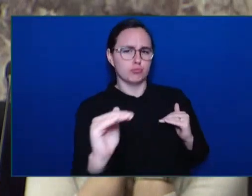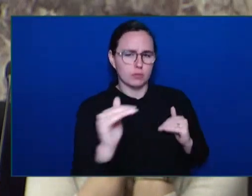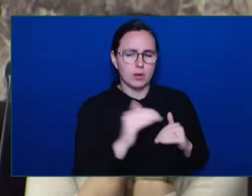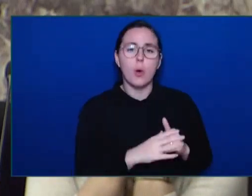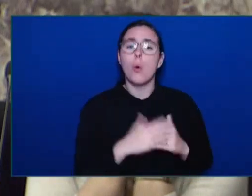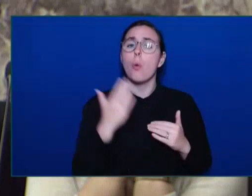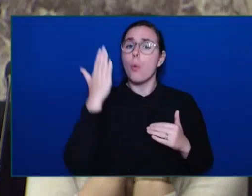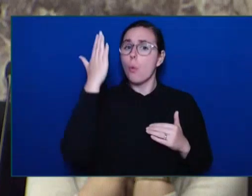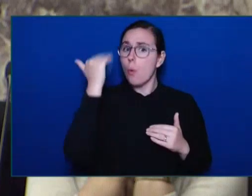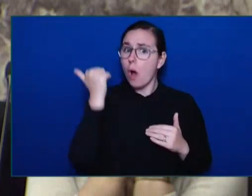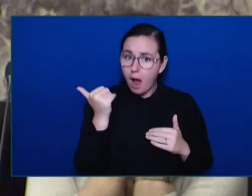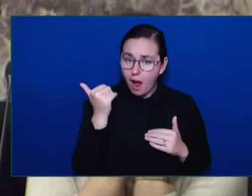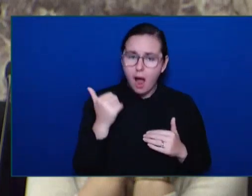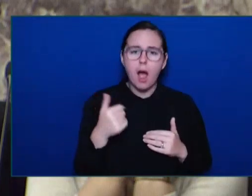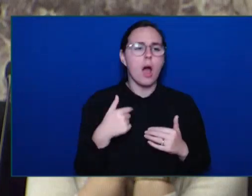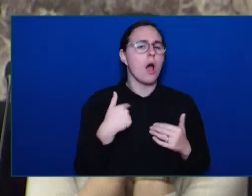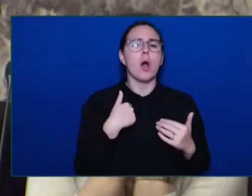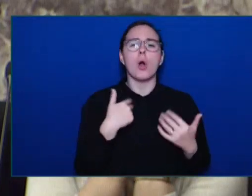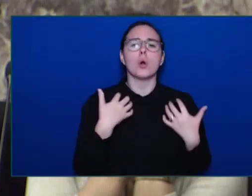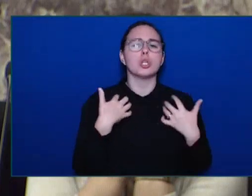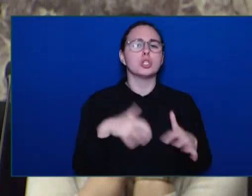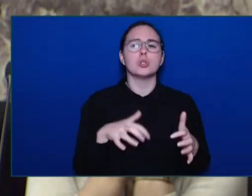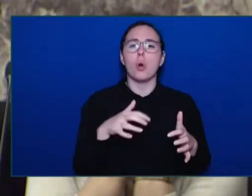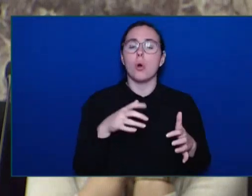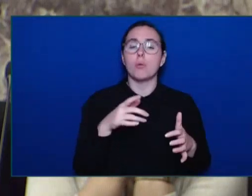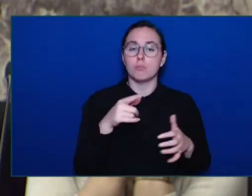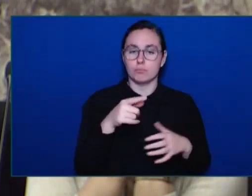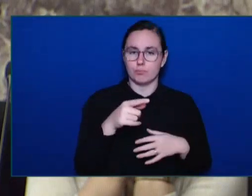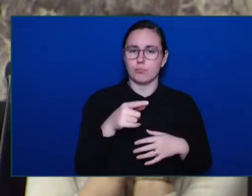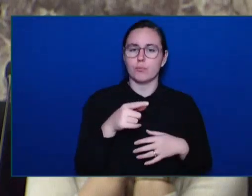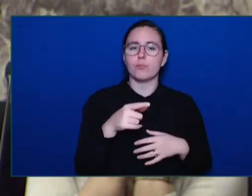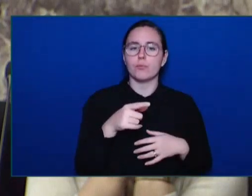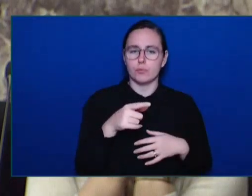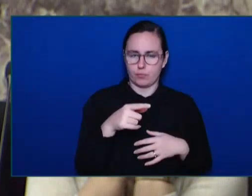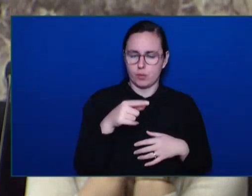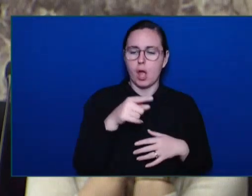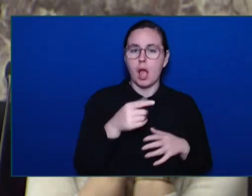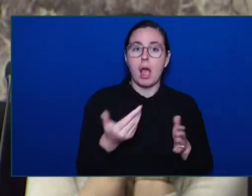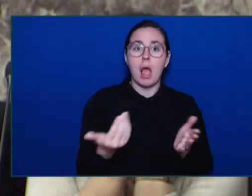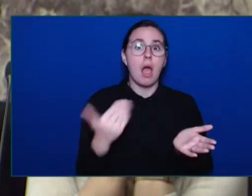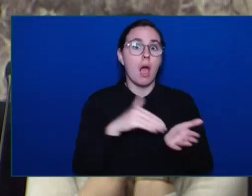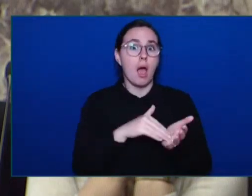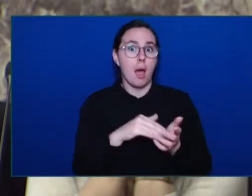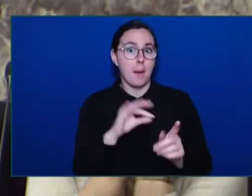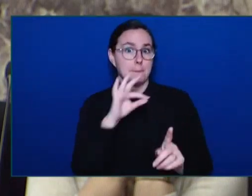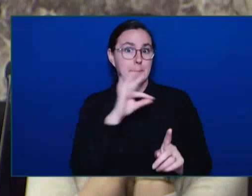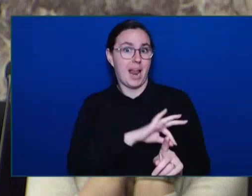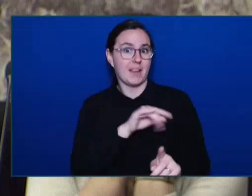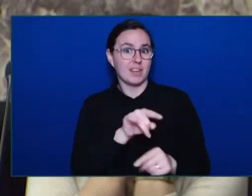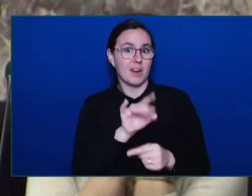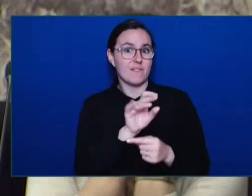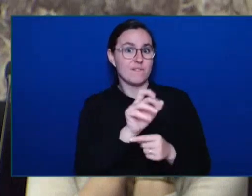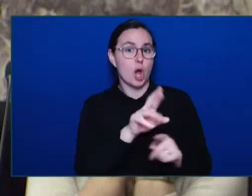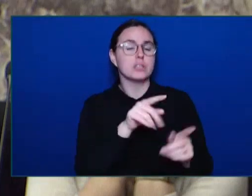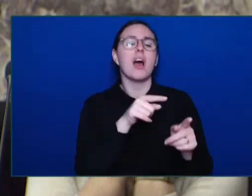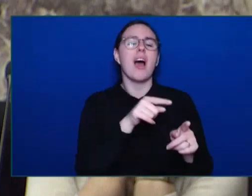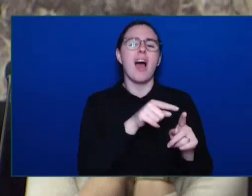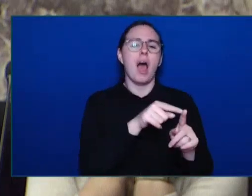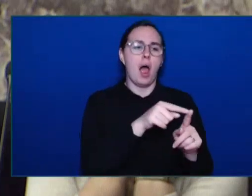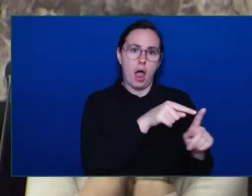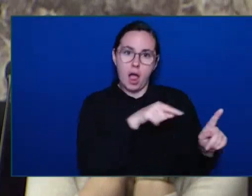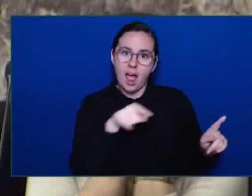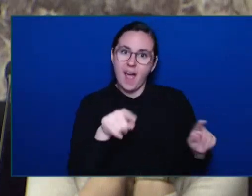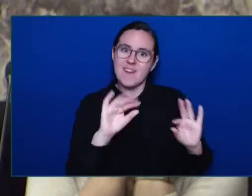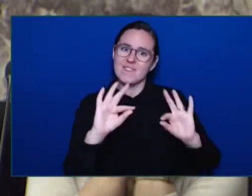they can stay with extended family. We're making different choices, Honourable Speaker. We're investing in services.